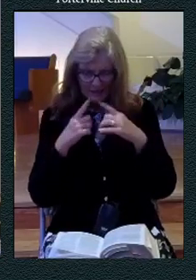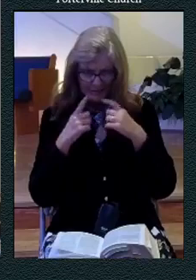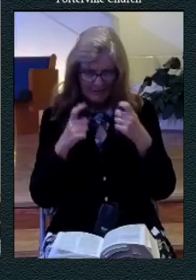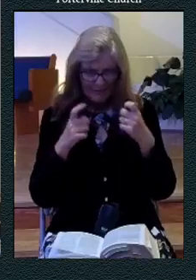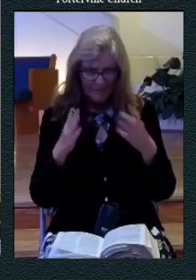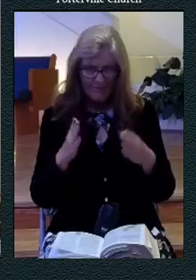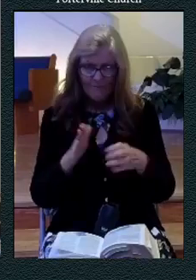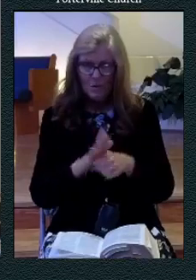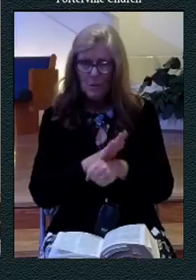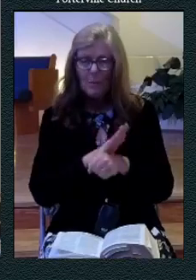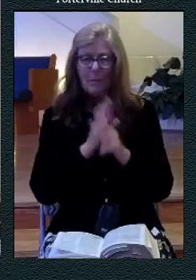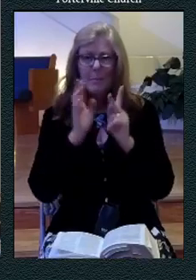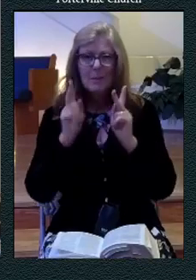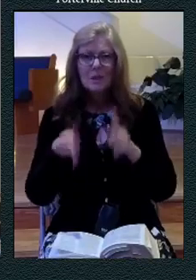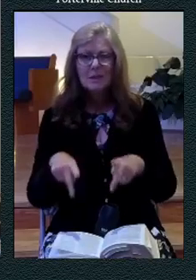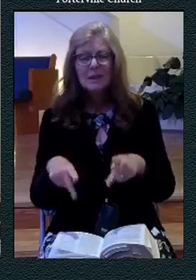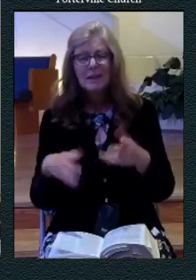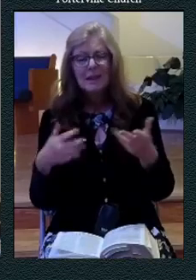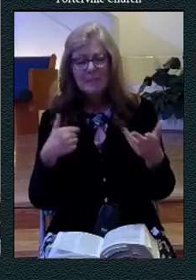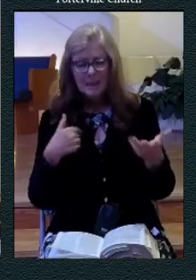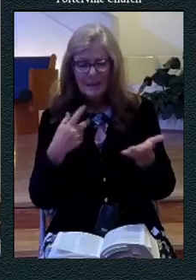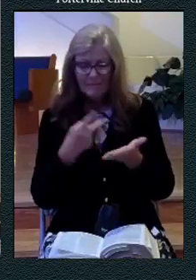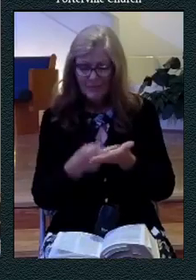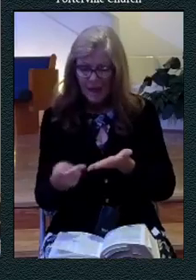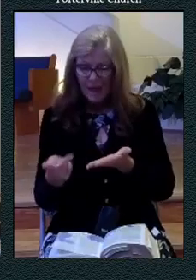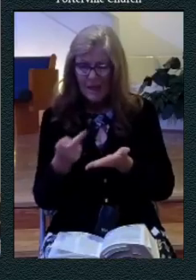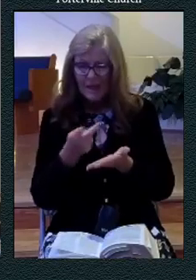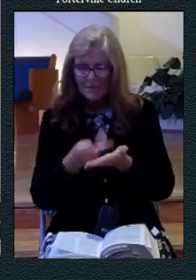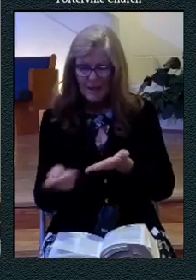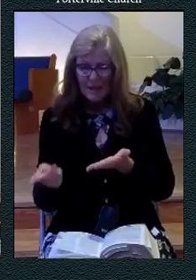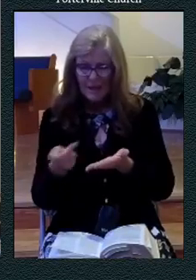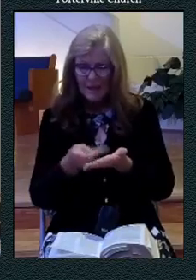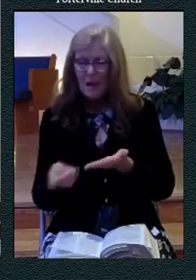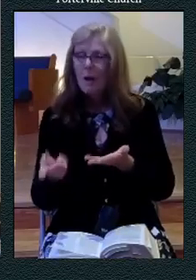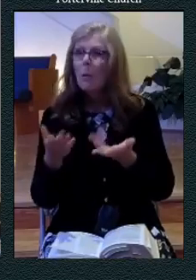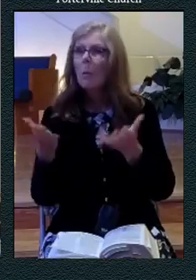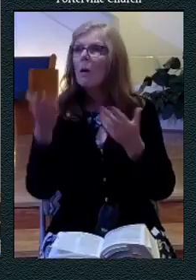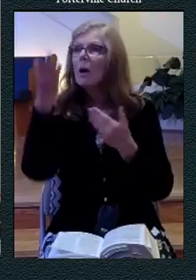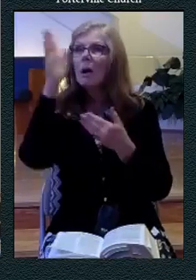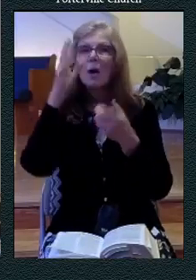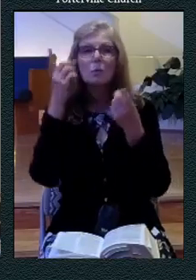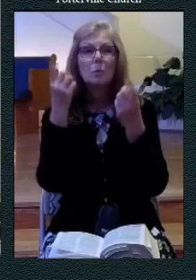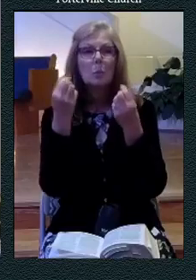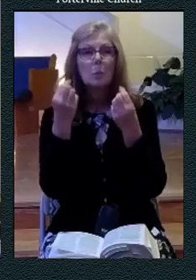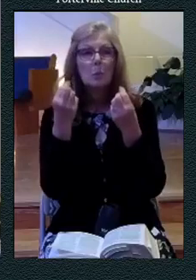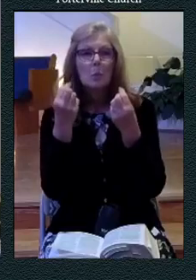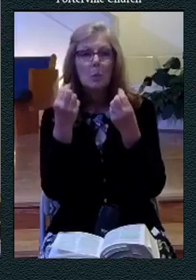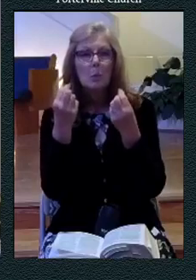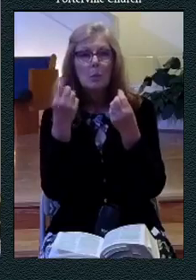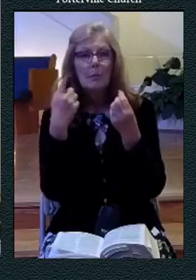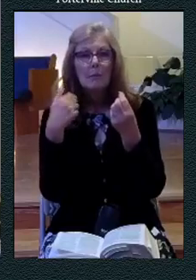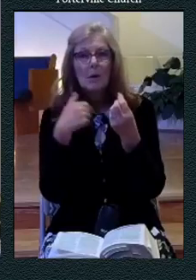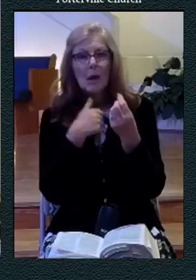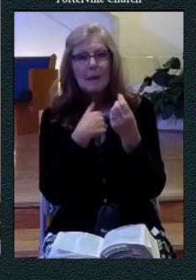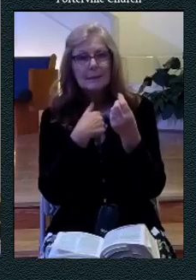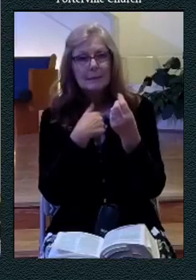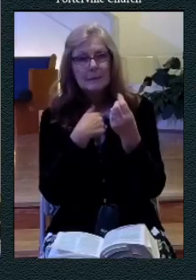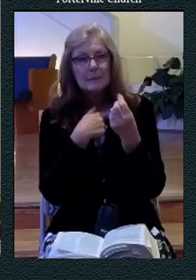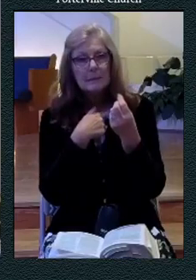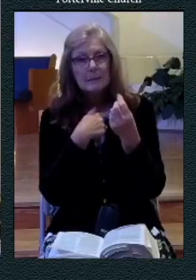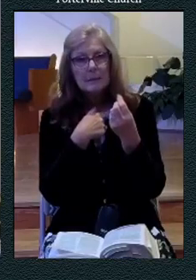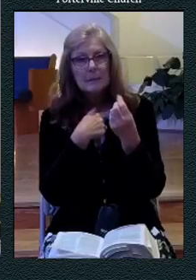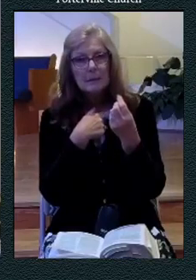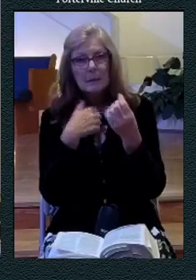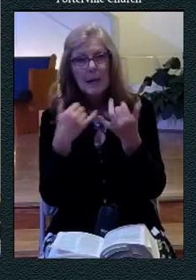our failings. What does God do for us when we have been brought to that place? What does He